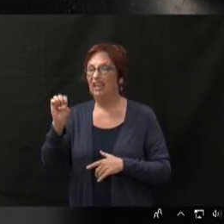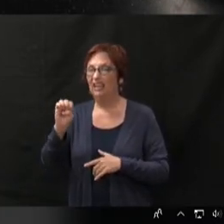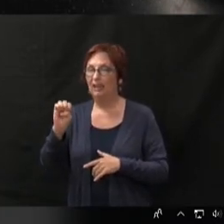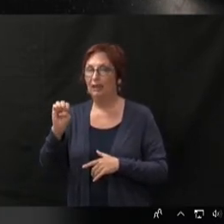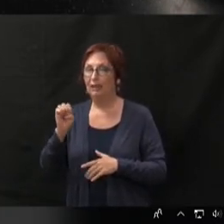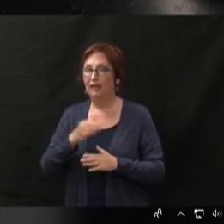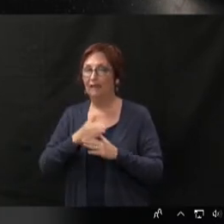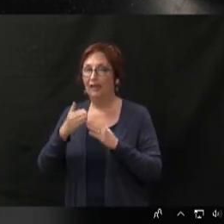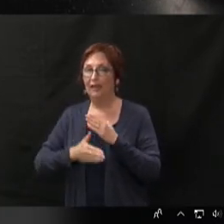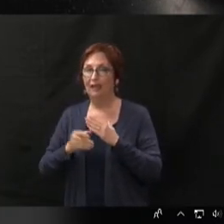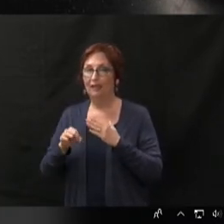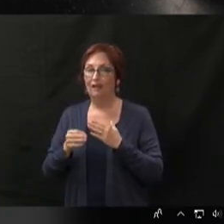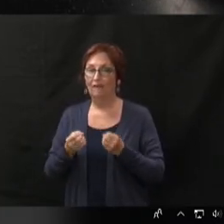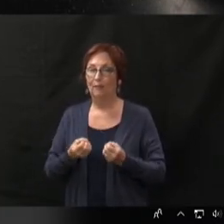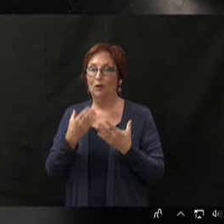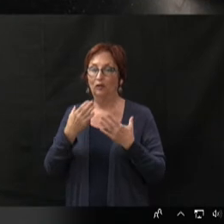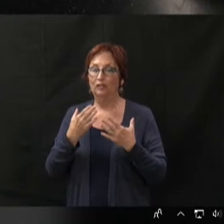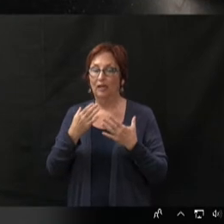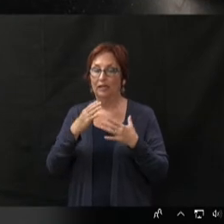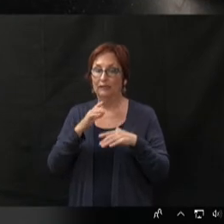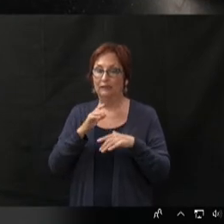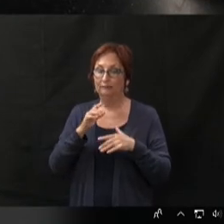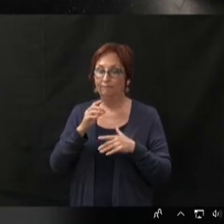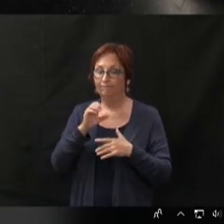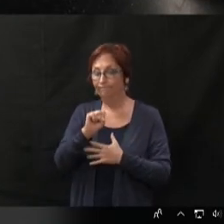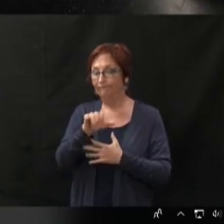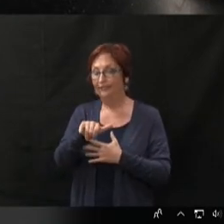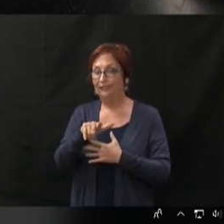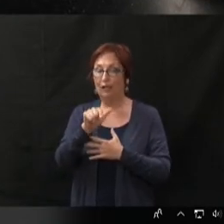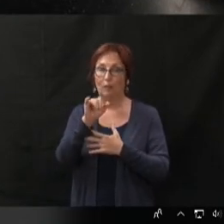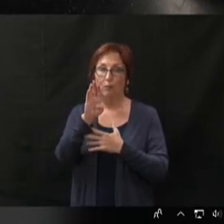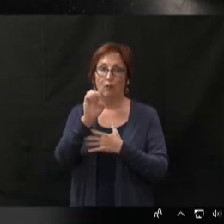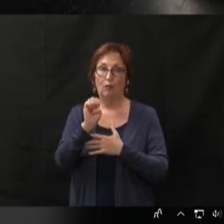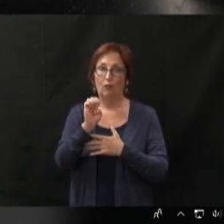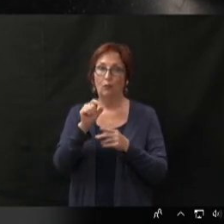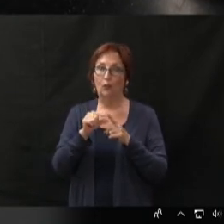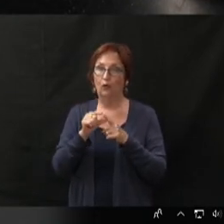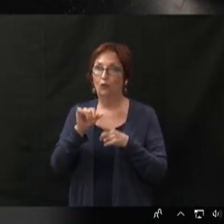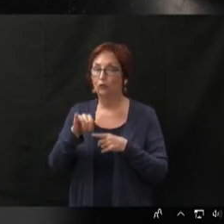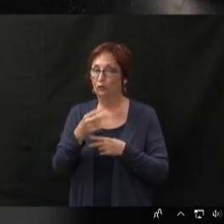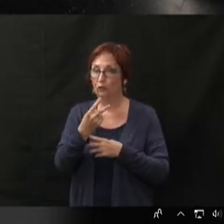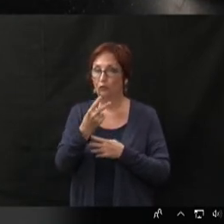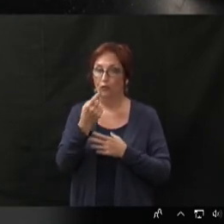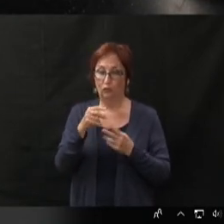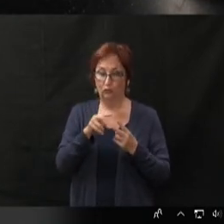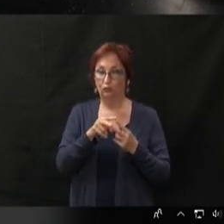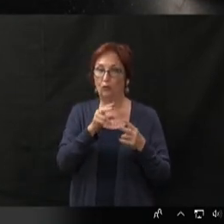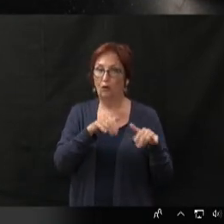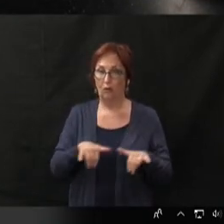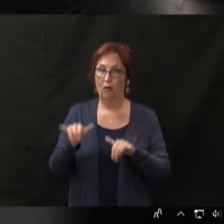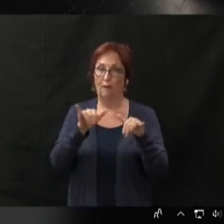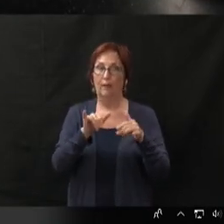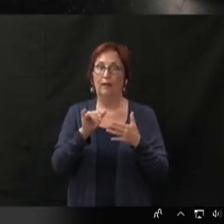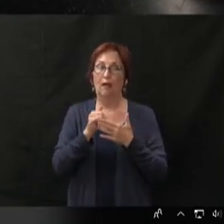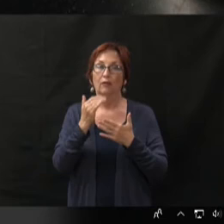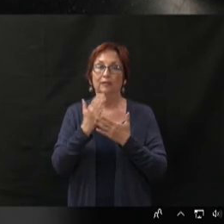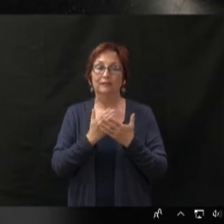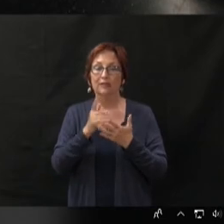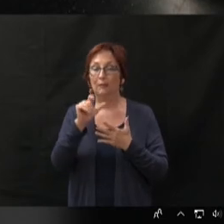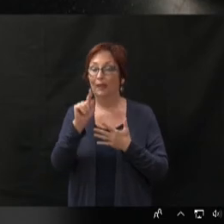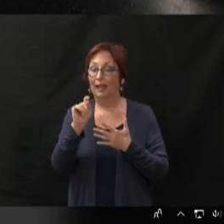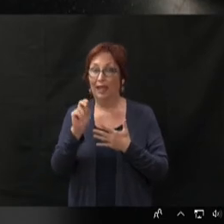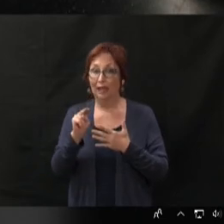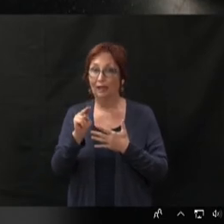word. Those are the two. Those are so common. Now, in some Latin and Greek words that